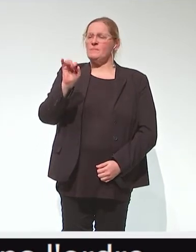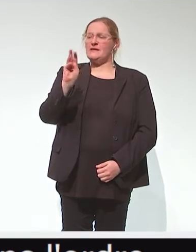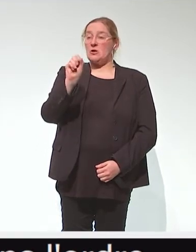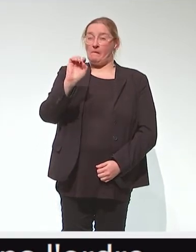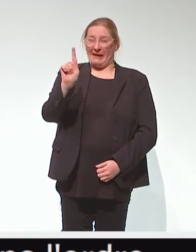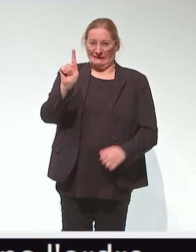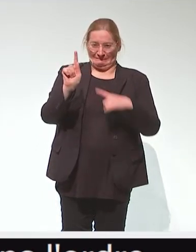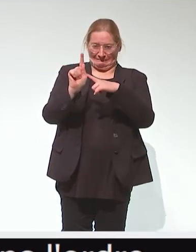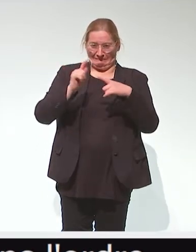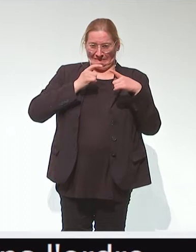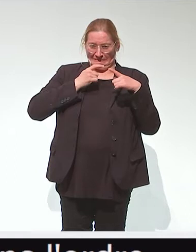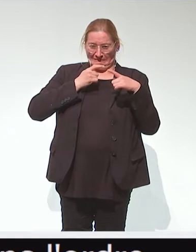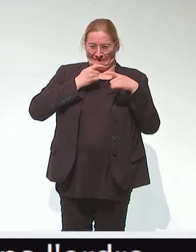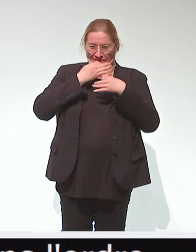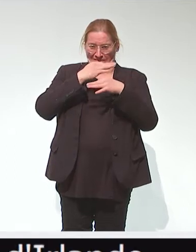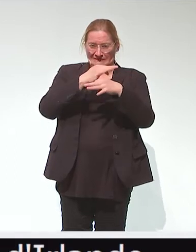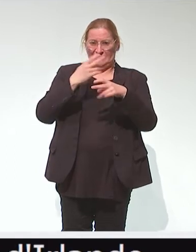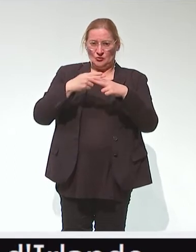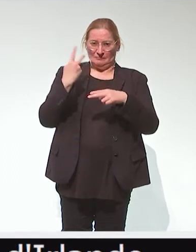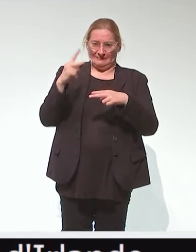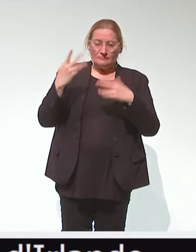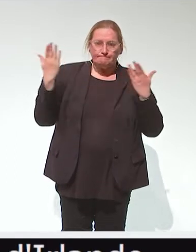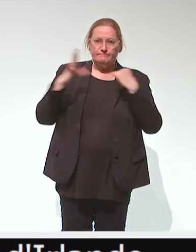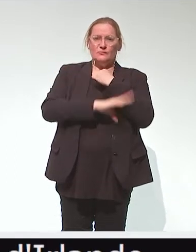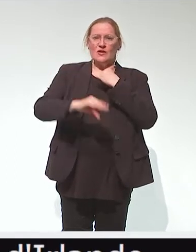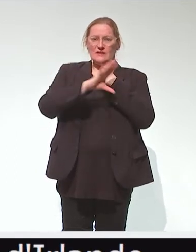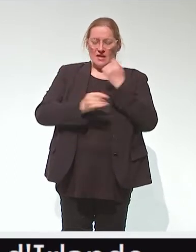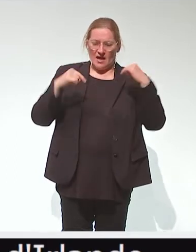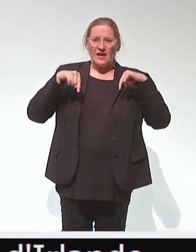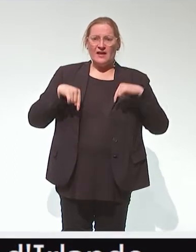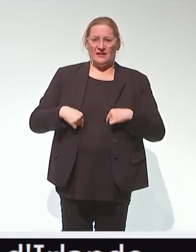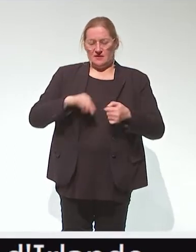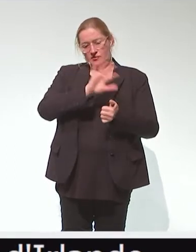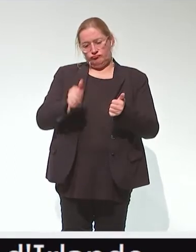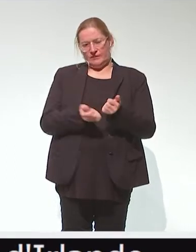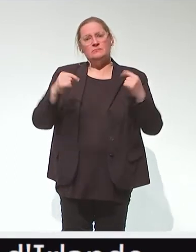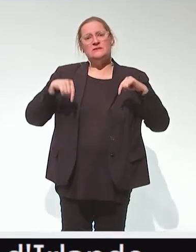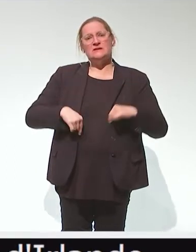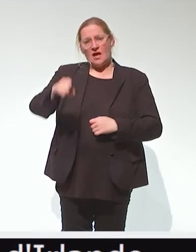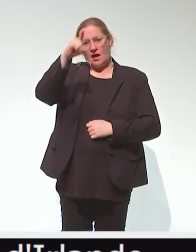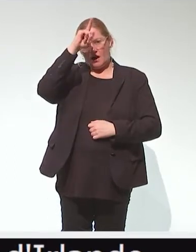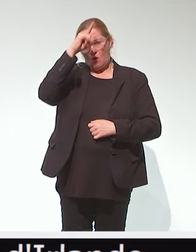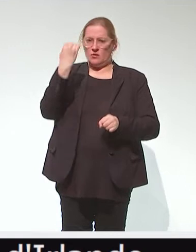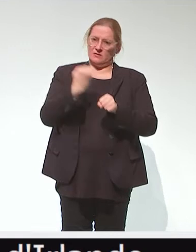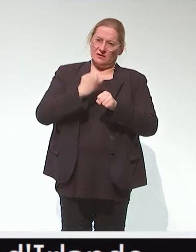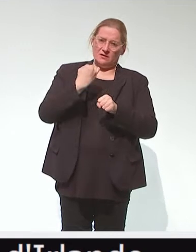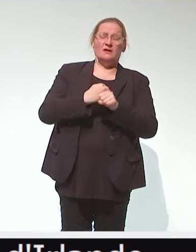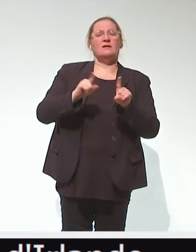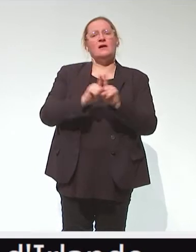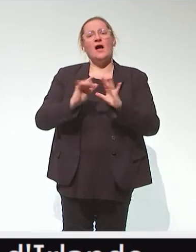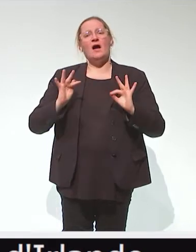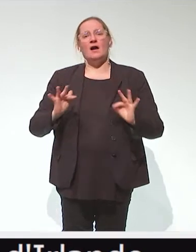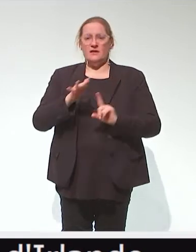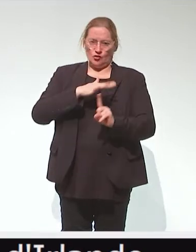Then we have Rolf Schmartenberg. I'm sorry if I mispronounce your name, sir. You're State Secretary to the